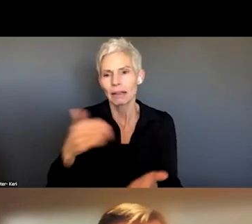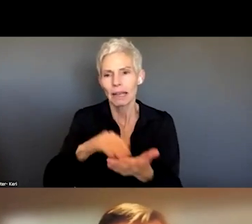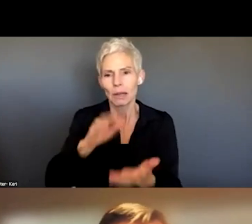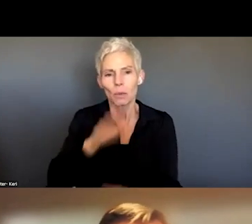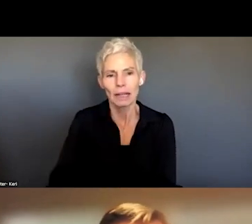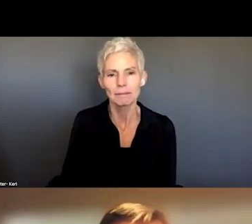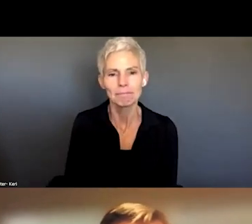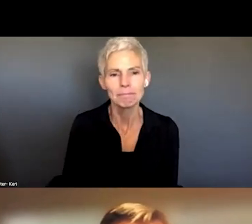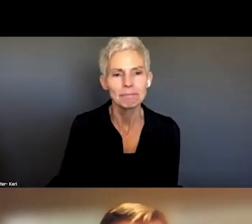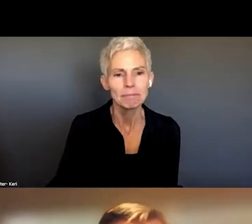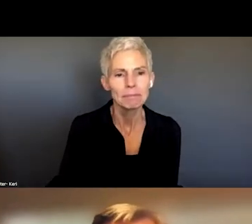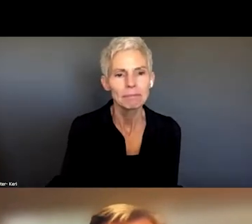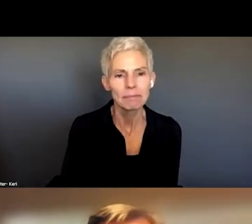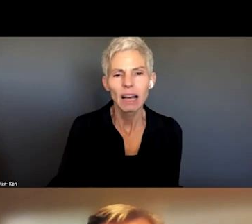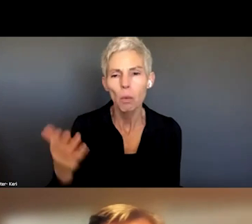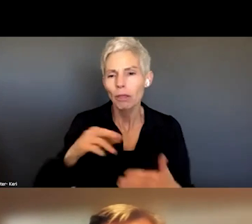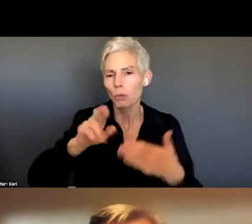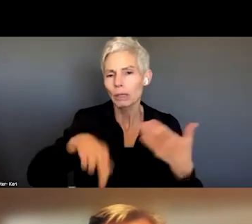polling of what the results are.